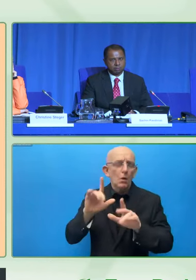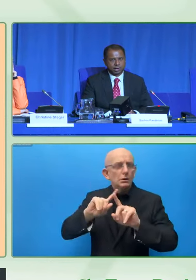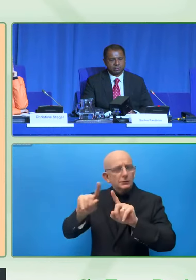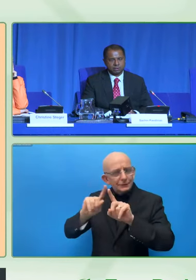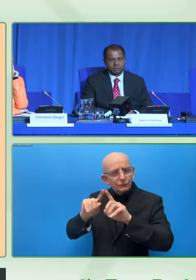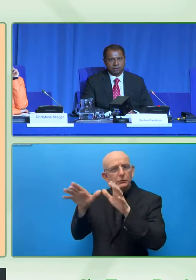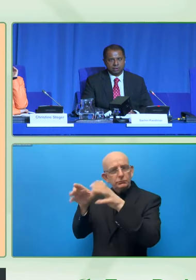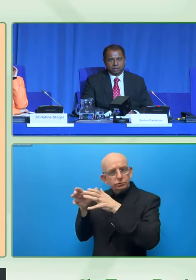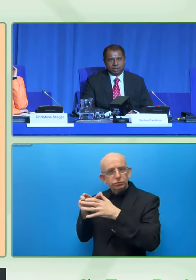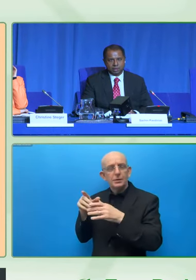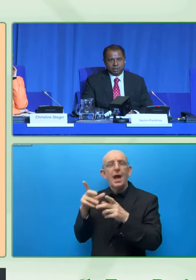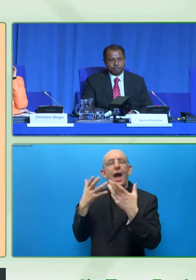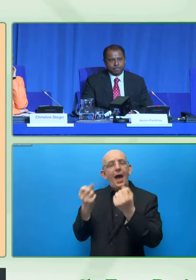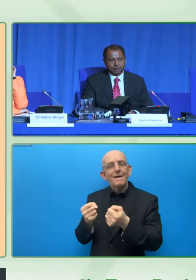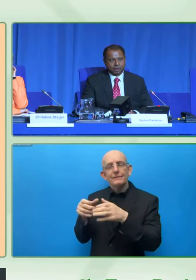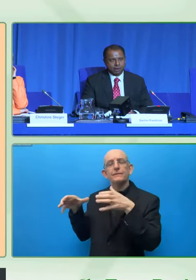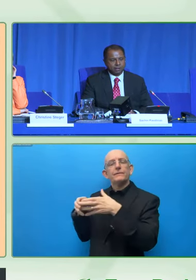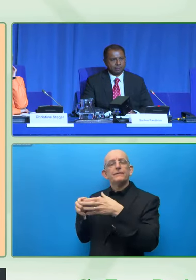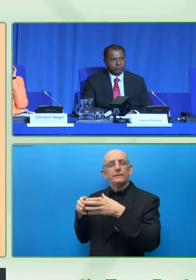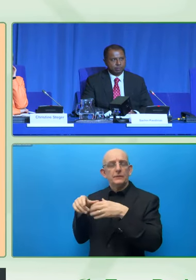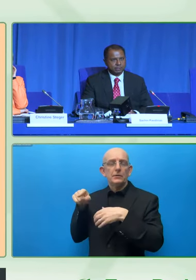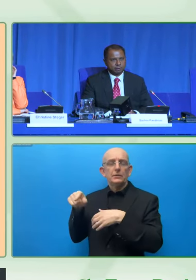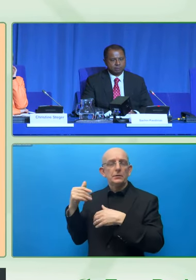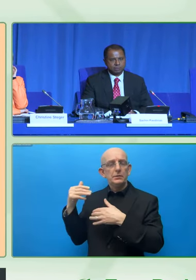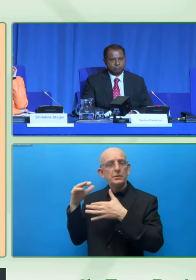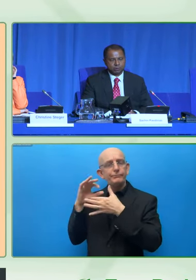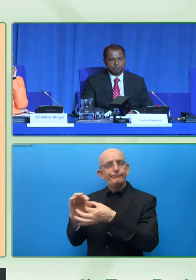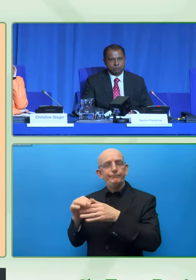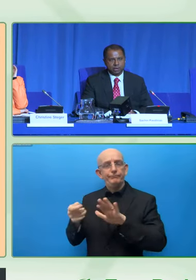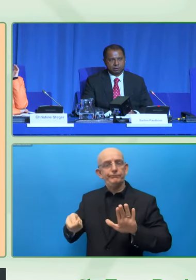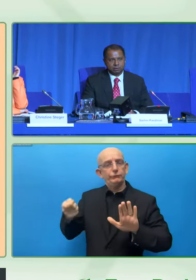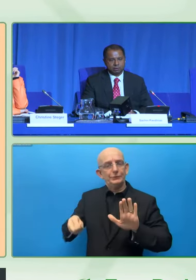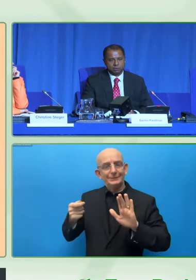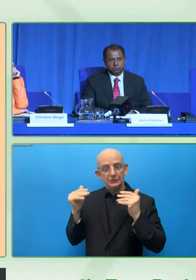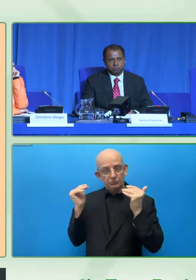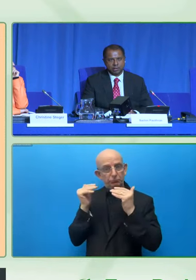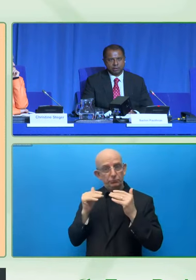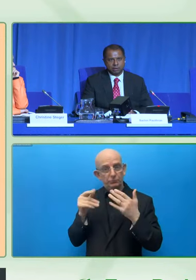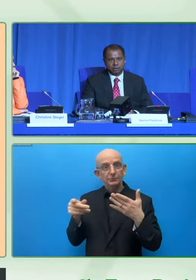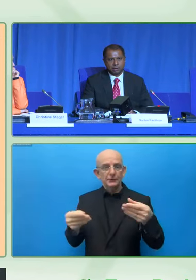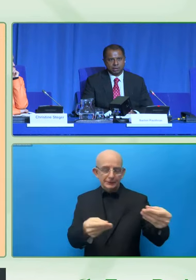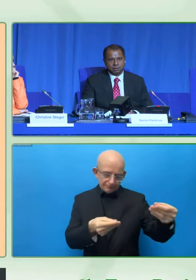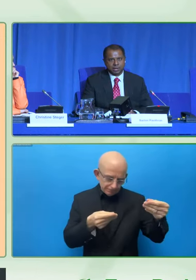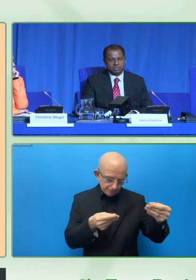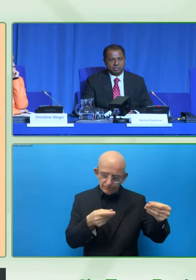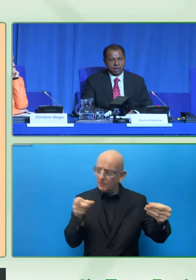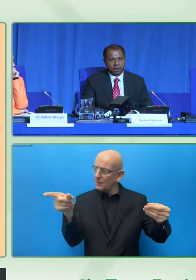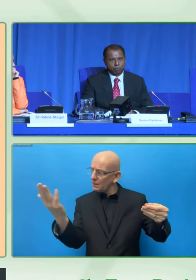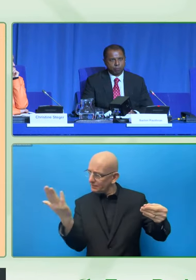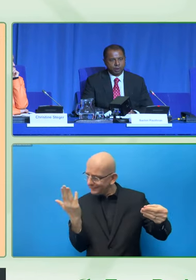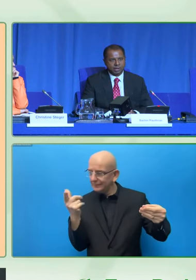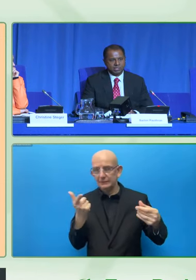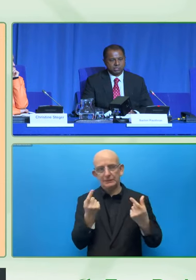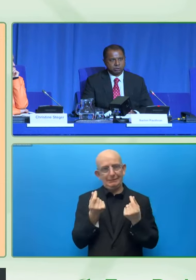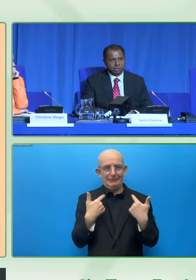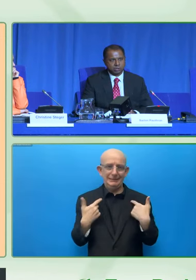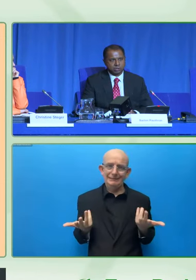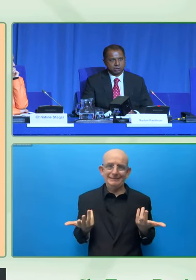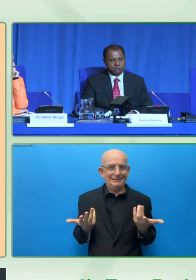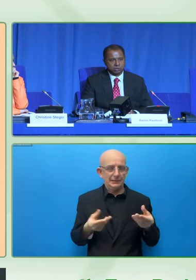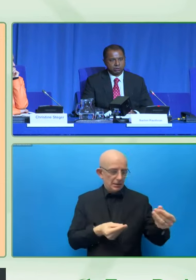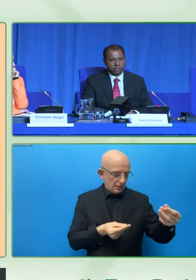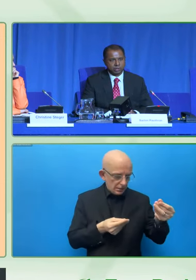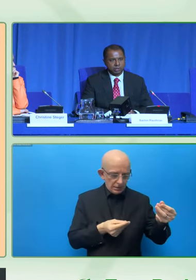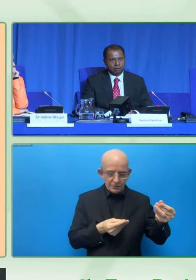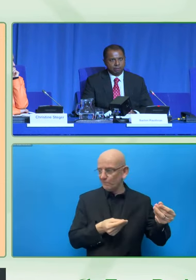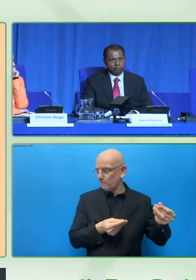comes to the transit, Health and Human Services when it comes to anything to do with healthcare. That's how it's